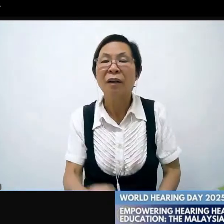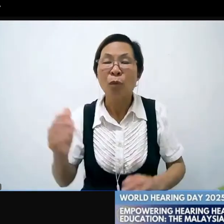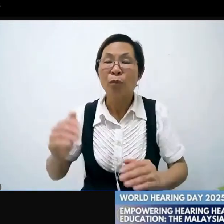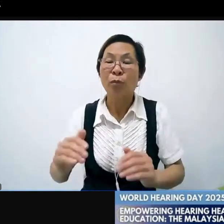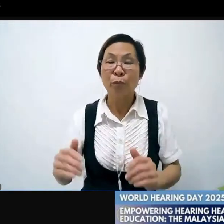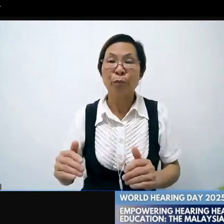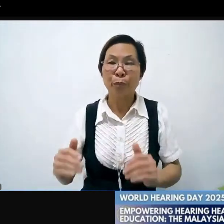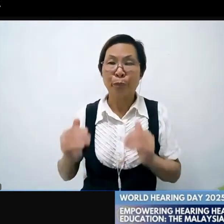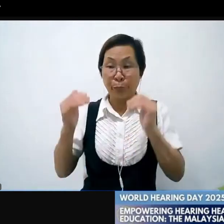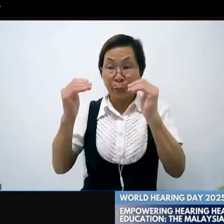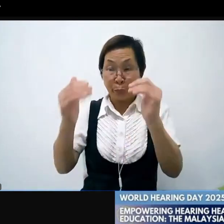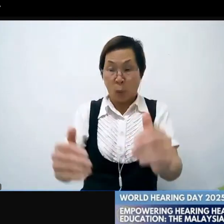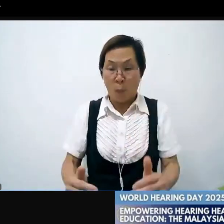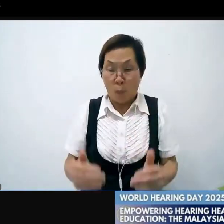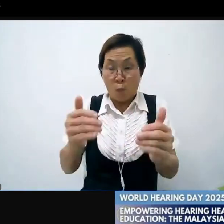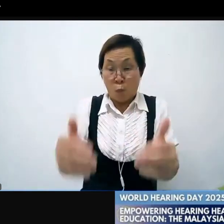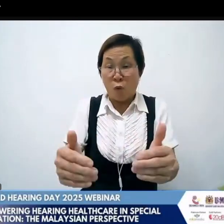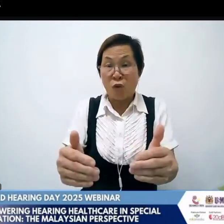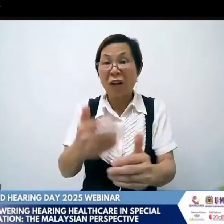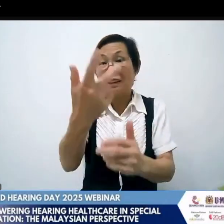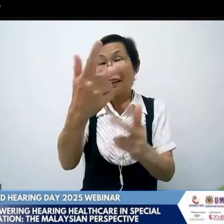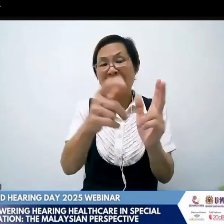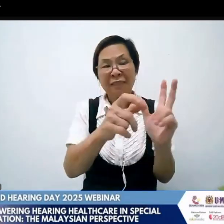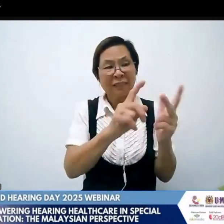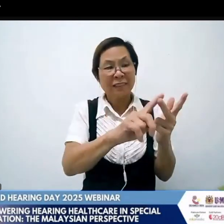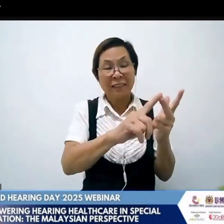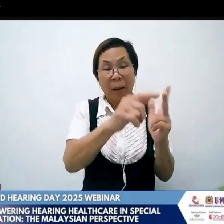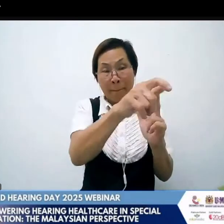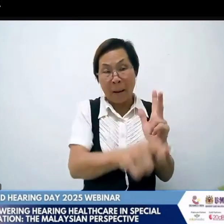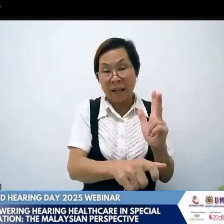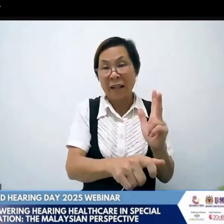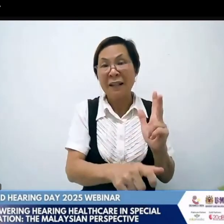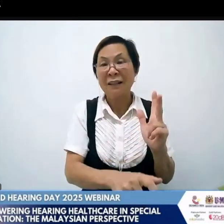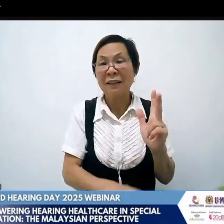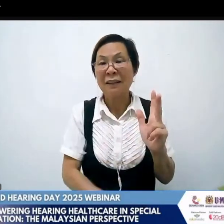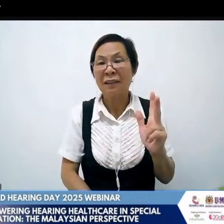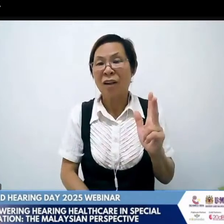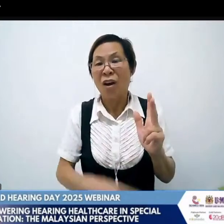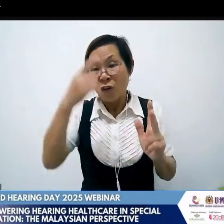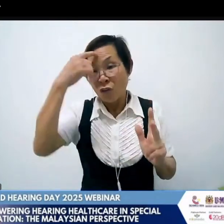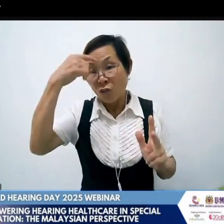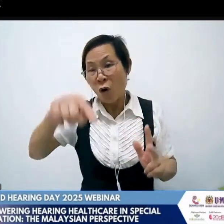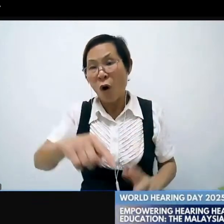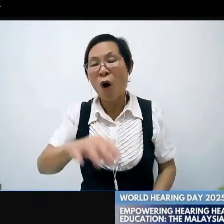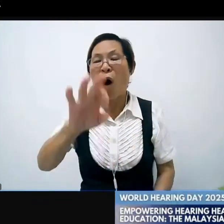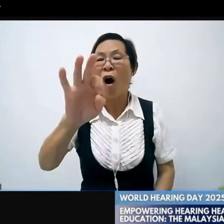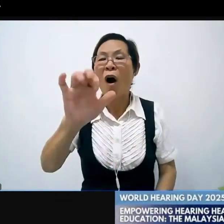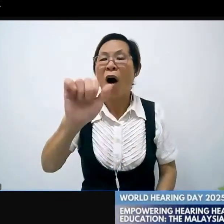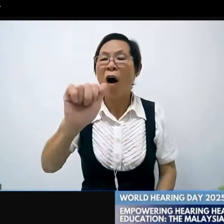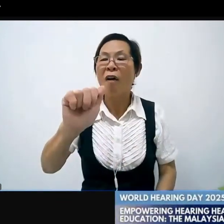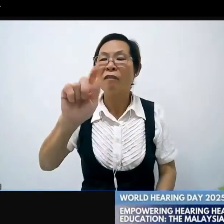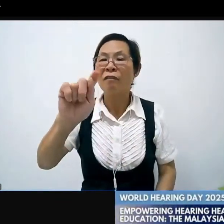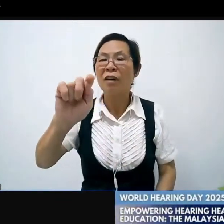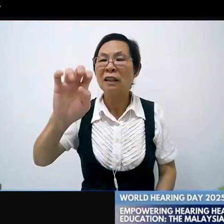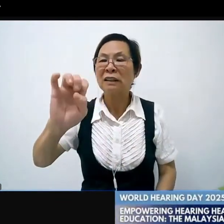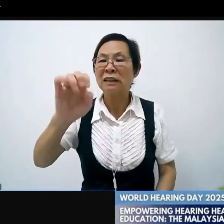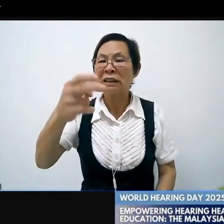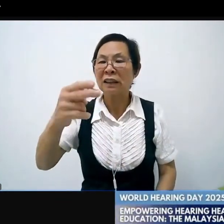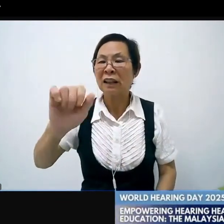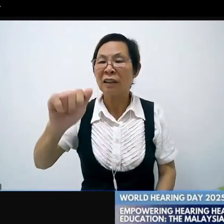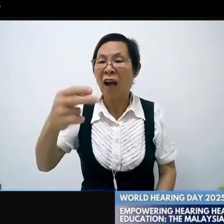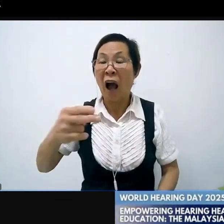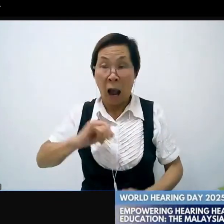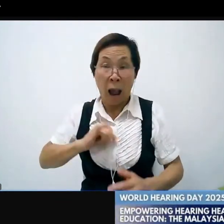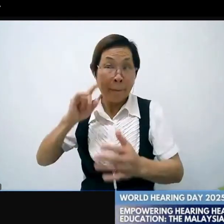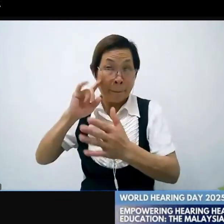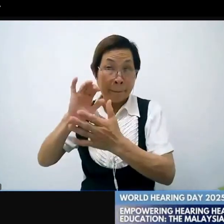our third panelist. Okay, for Ms. Fatehah, I believe that